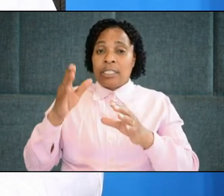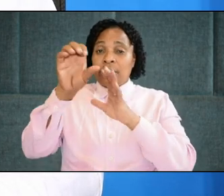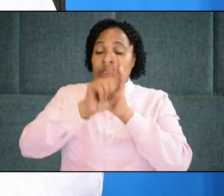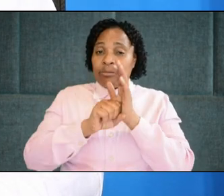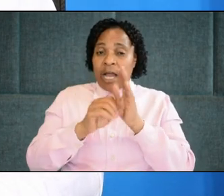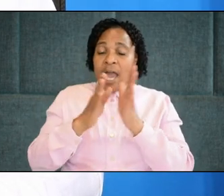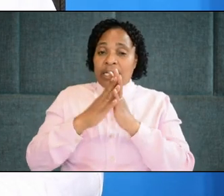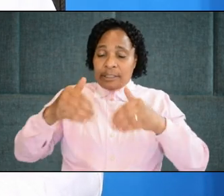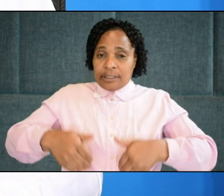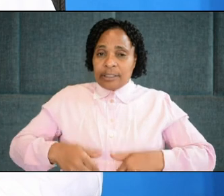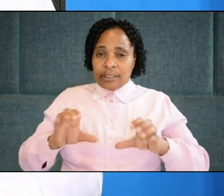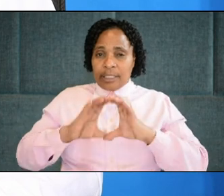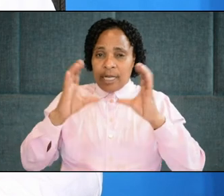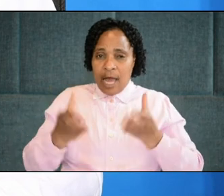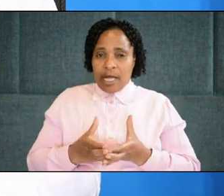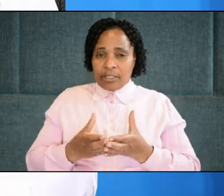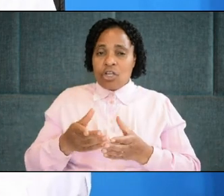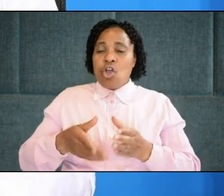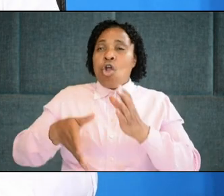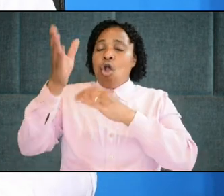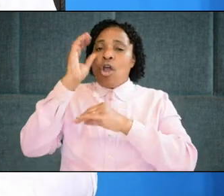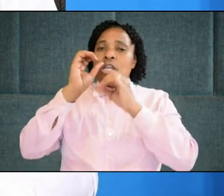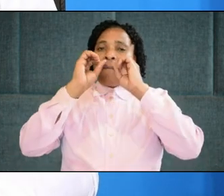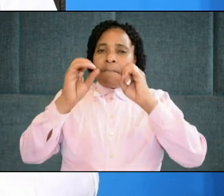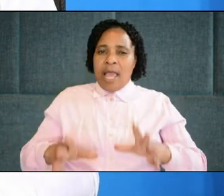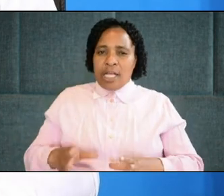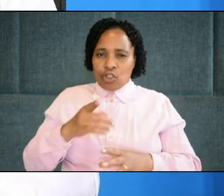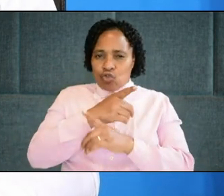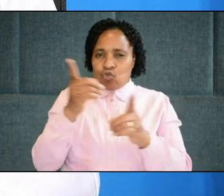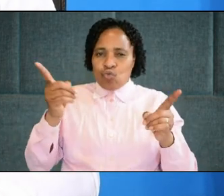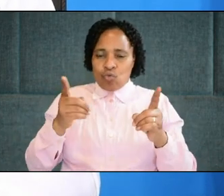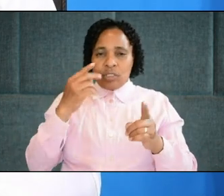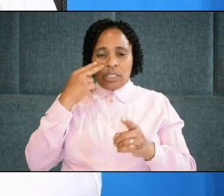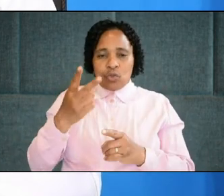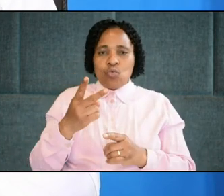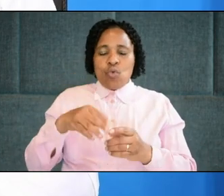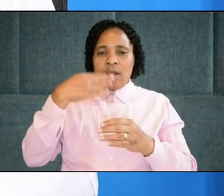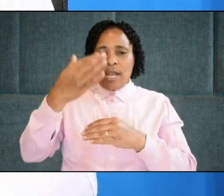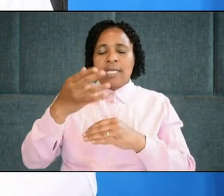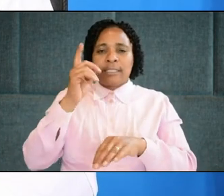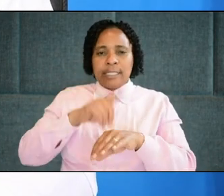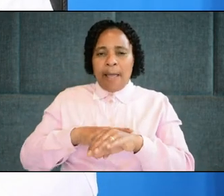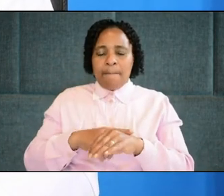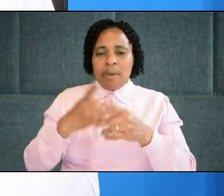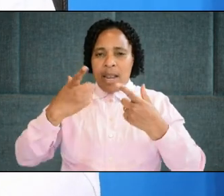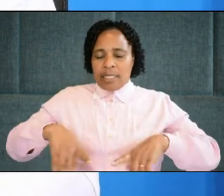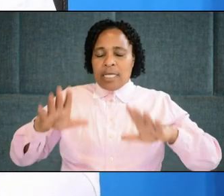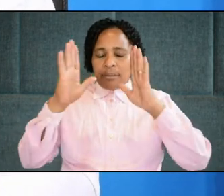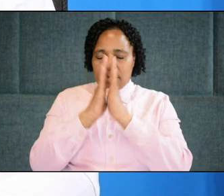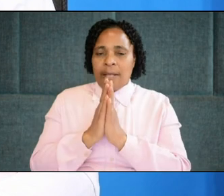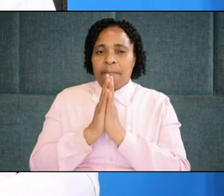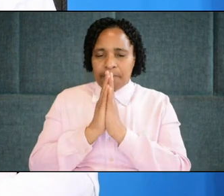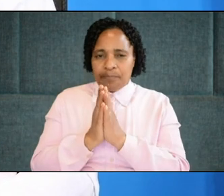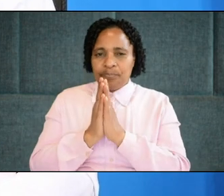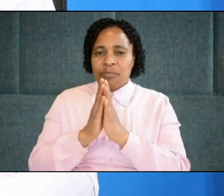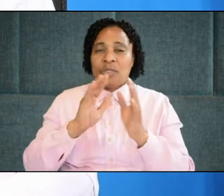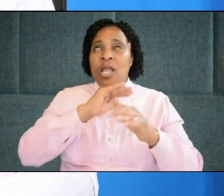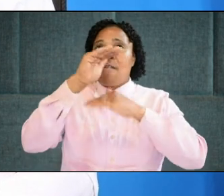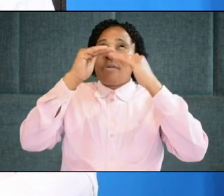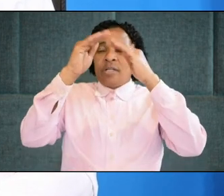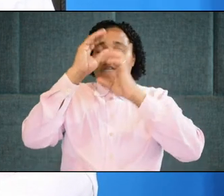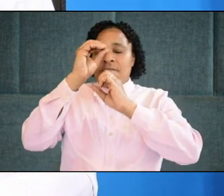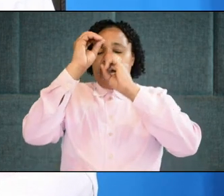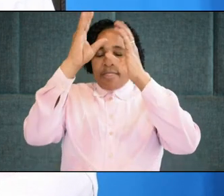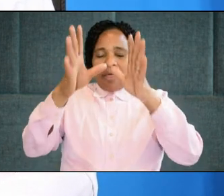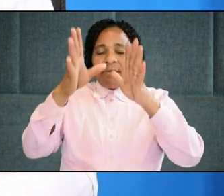class. May God bless you. See you next time. Let's bow our heads for a word of prayer as we finish. Our Heavenly